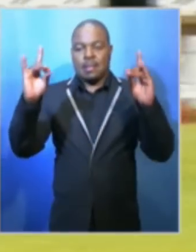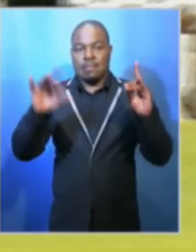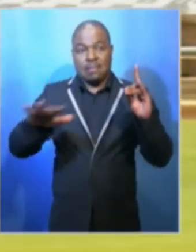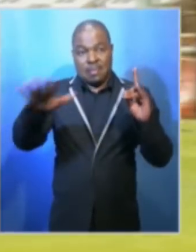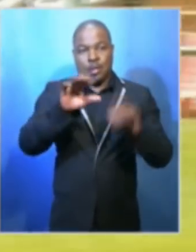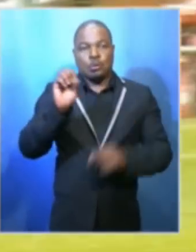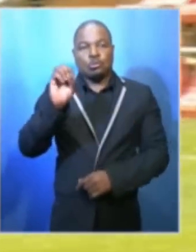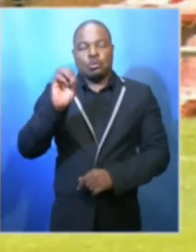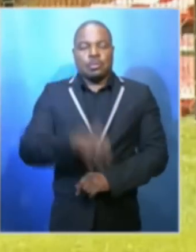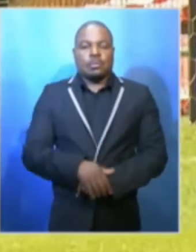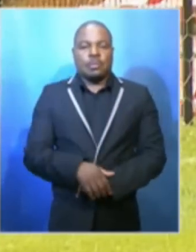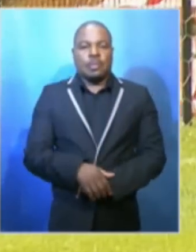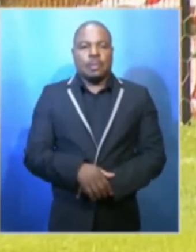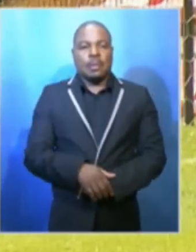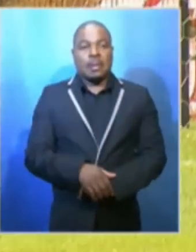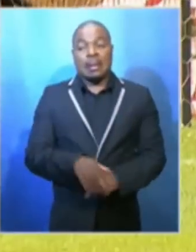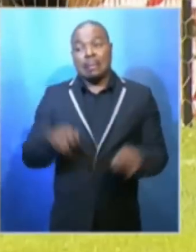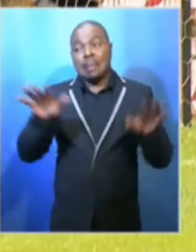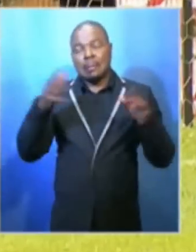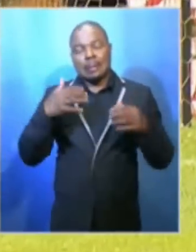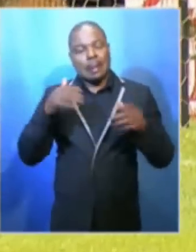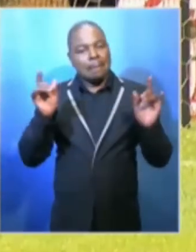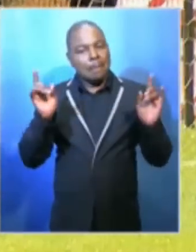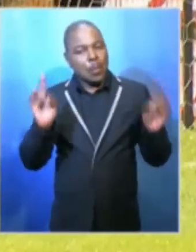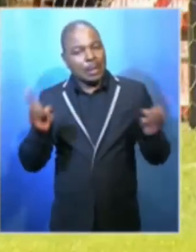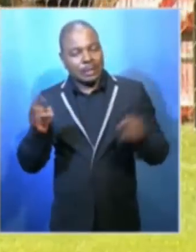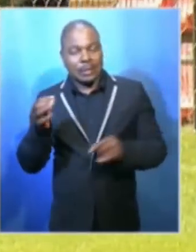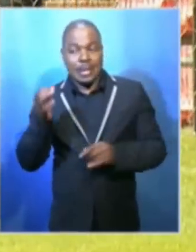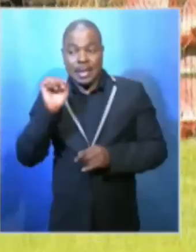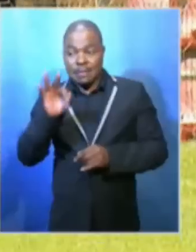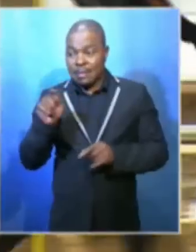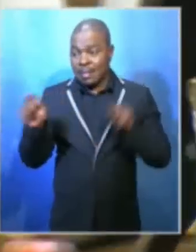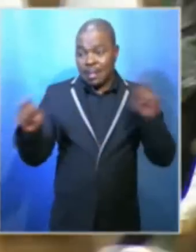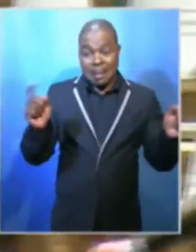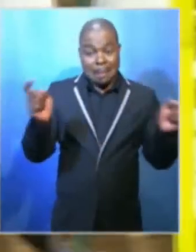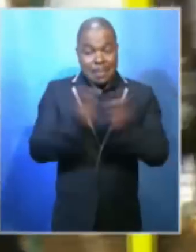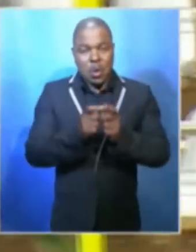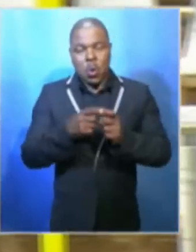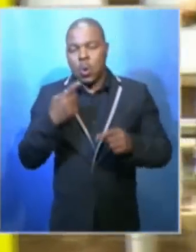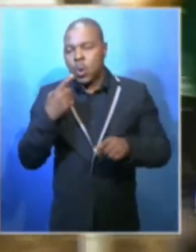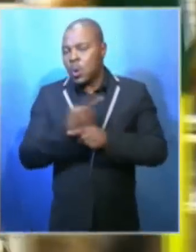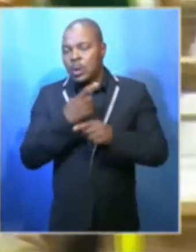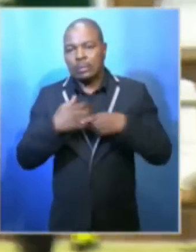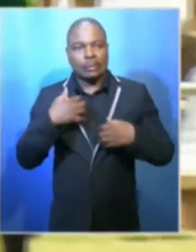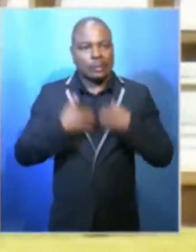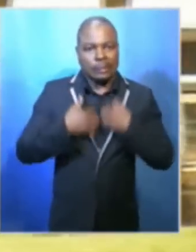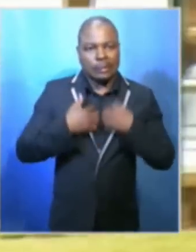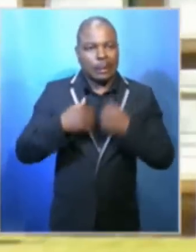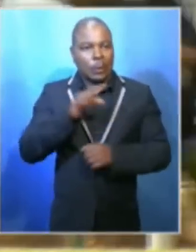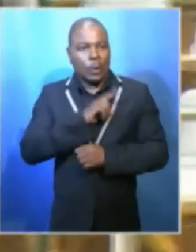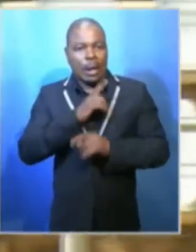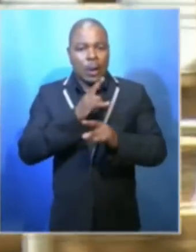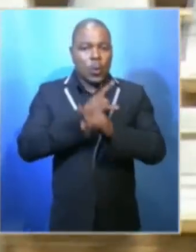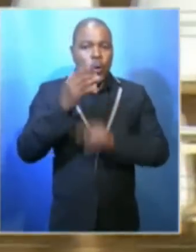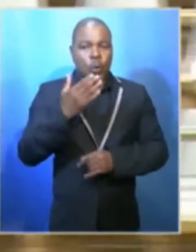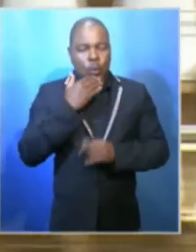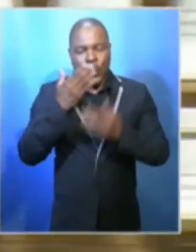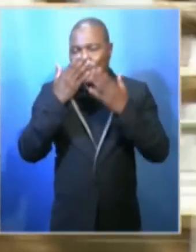kopano pakeng tsa hlopha tse pedi tsena e etsa hore ba eme ka ditshekwane ka ho sa hlaka hore na ke sehlopha se feng se tla